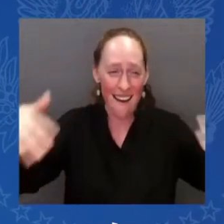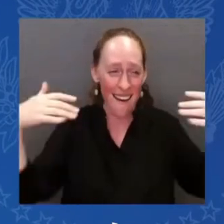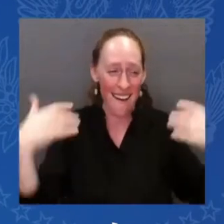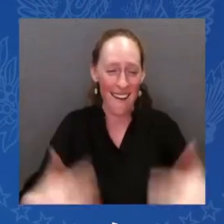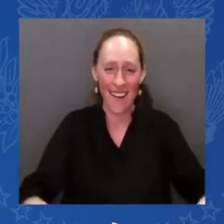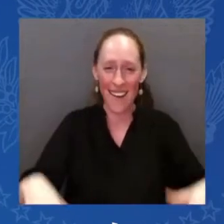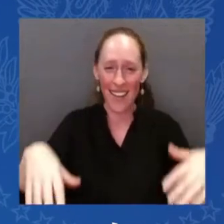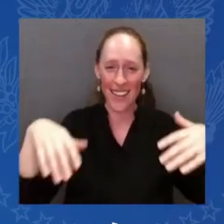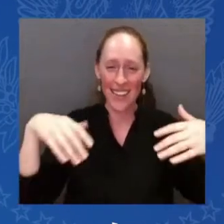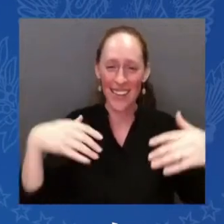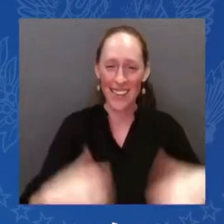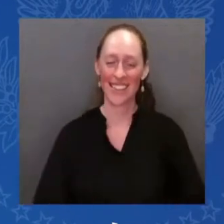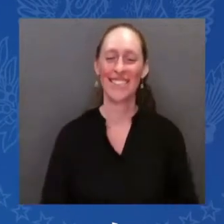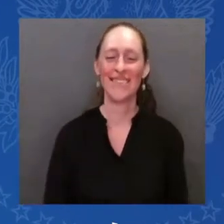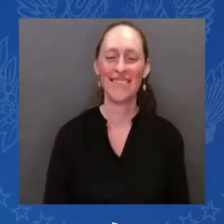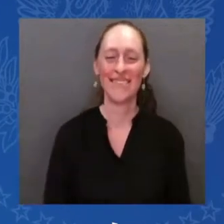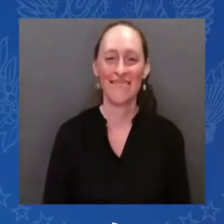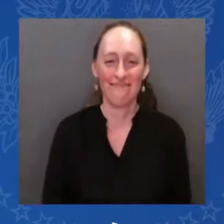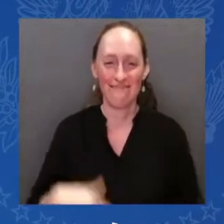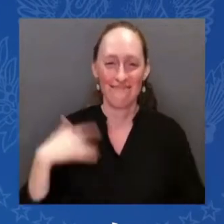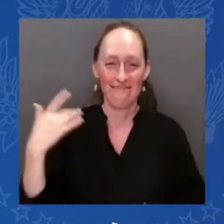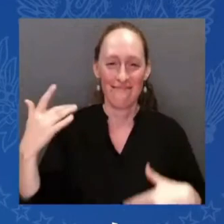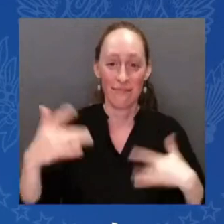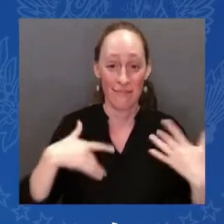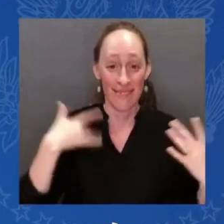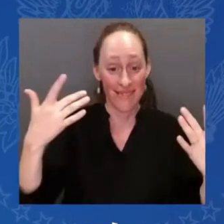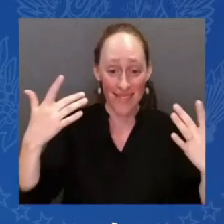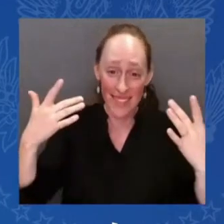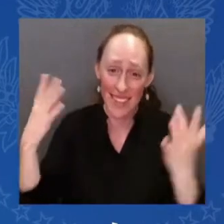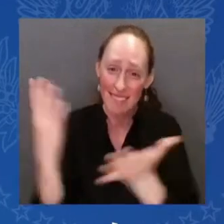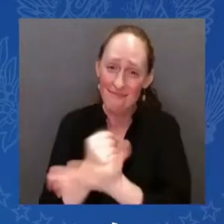mariachi, Vargas? Vargas.